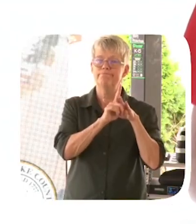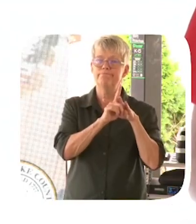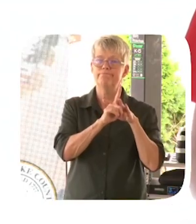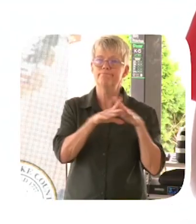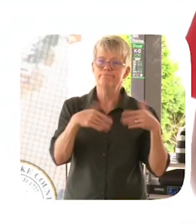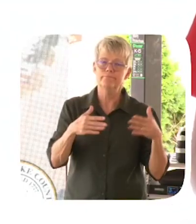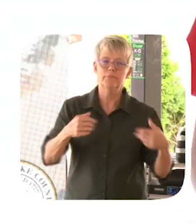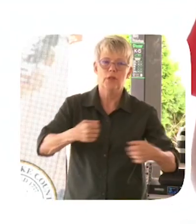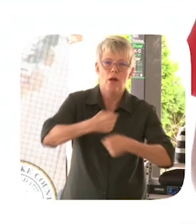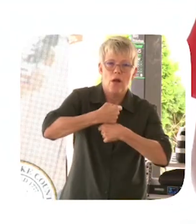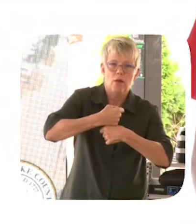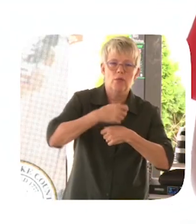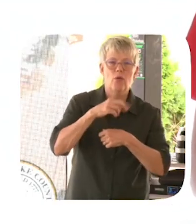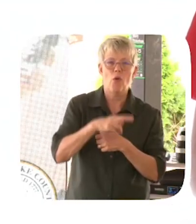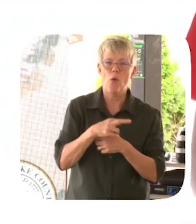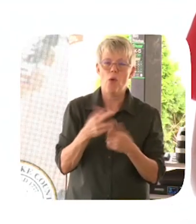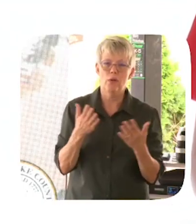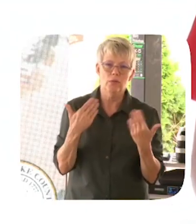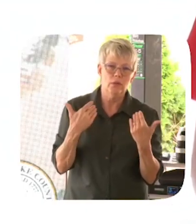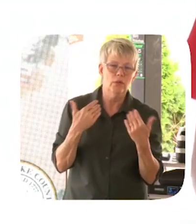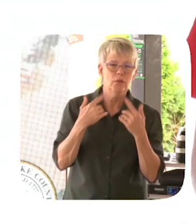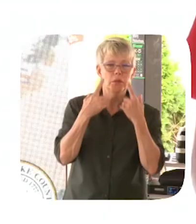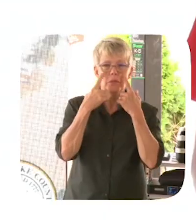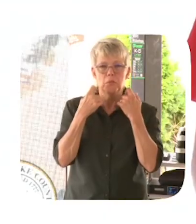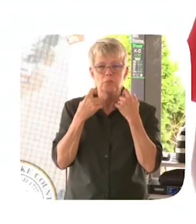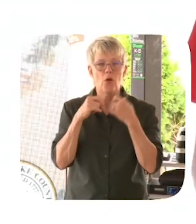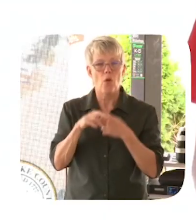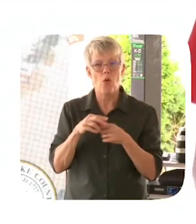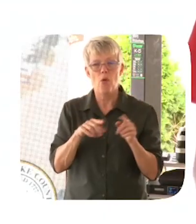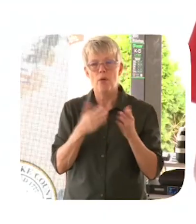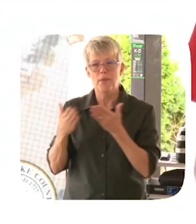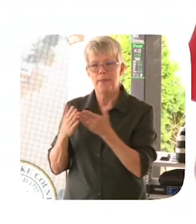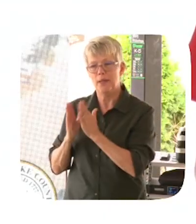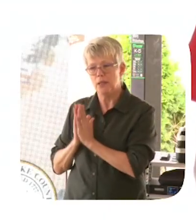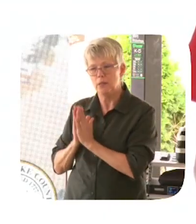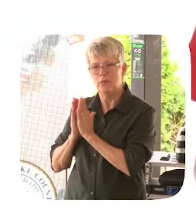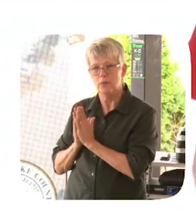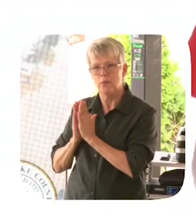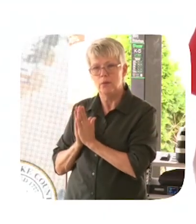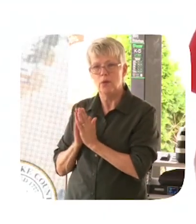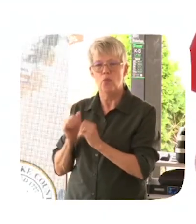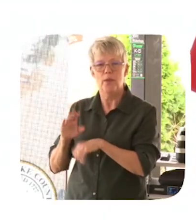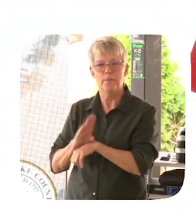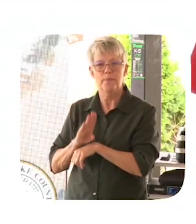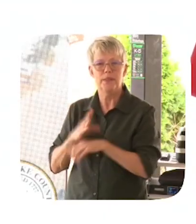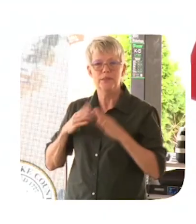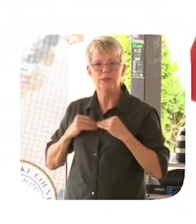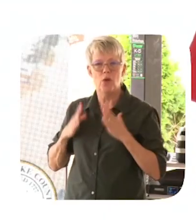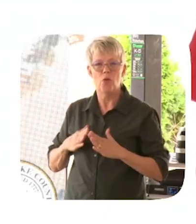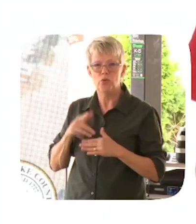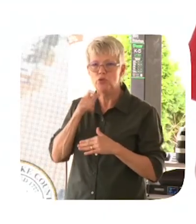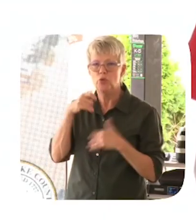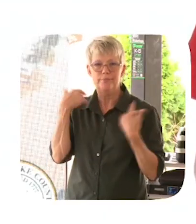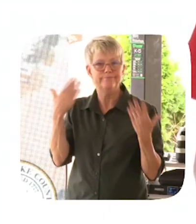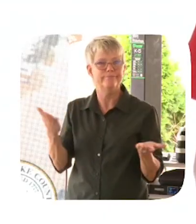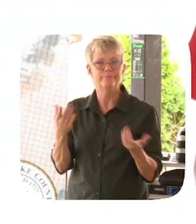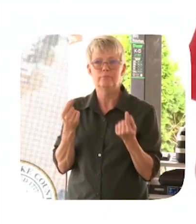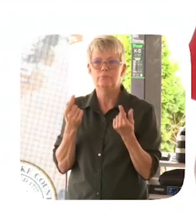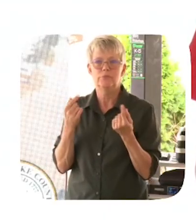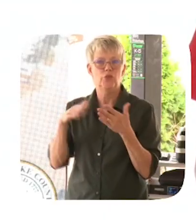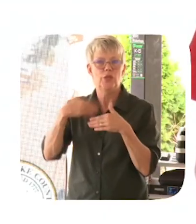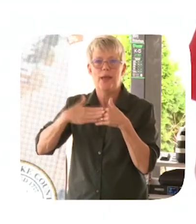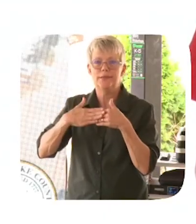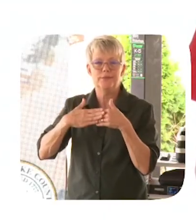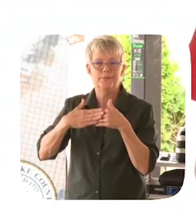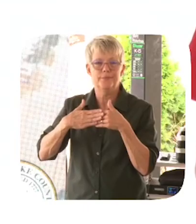much-needed hug or a shoulder to cry on, or most importantly, by praying with the homeowners and business owners who didn't know what to do next.